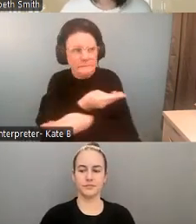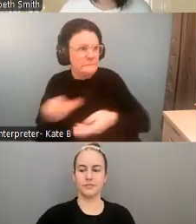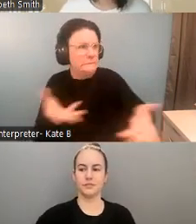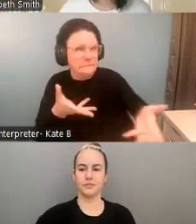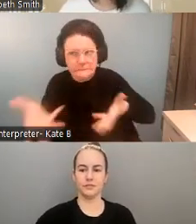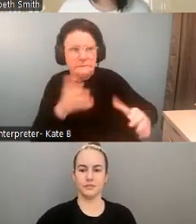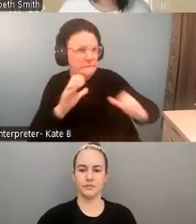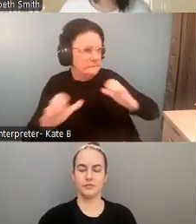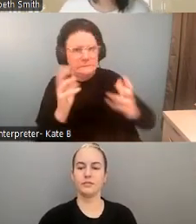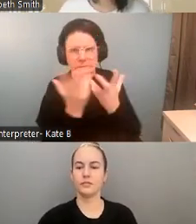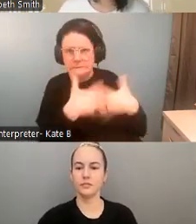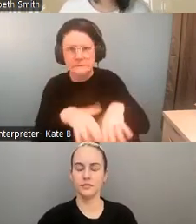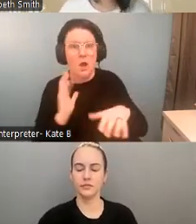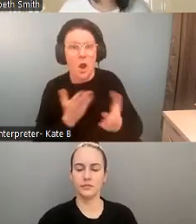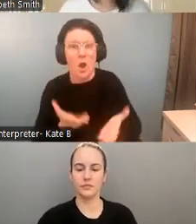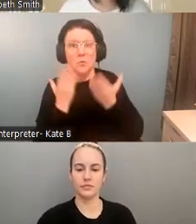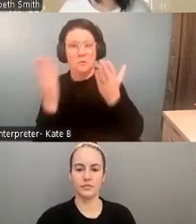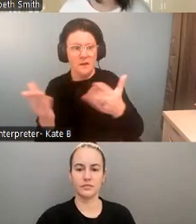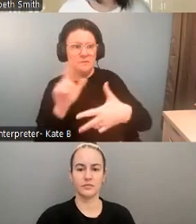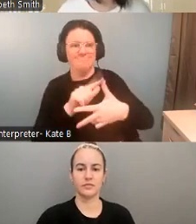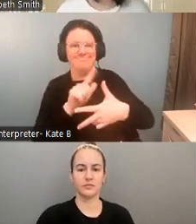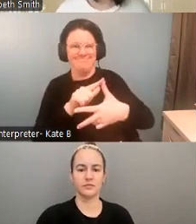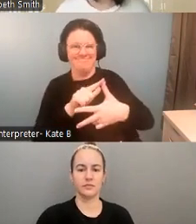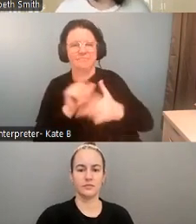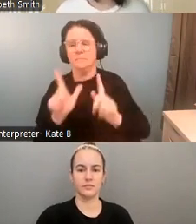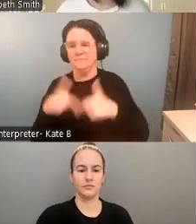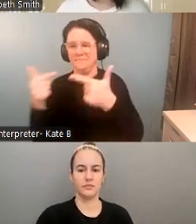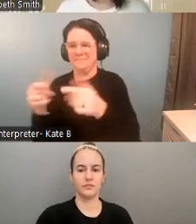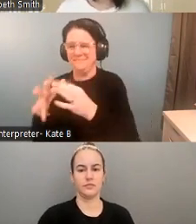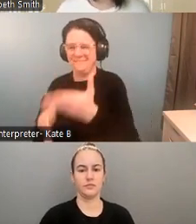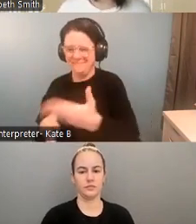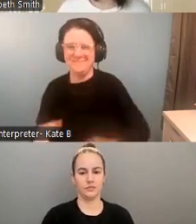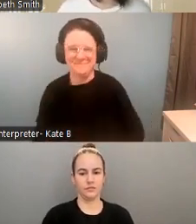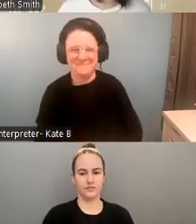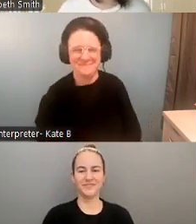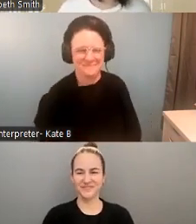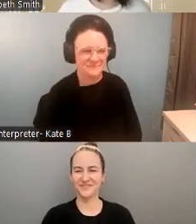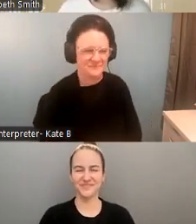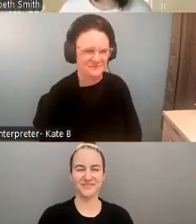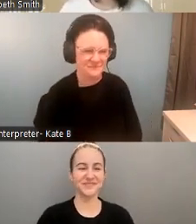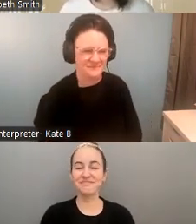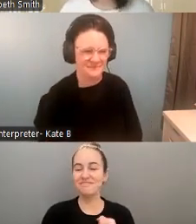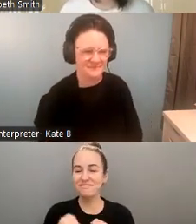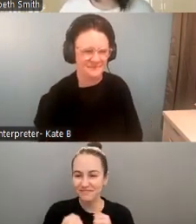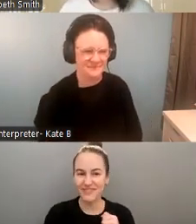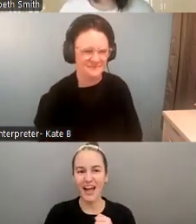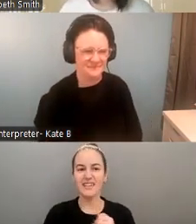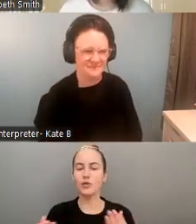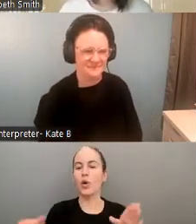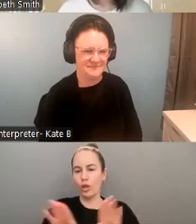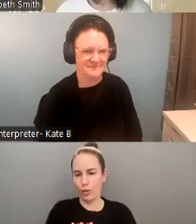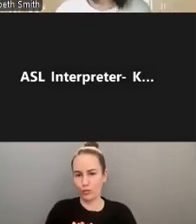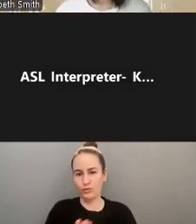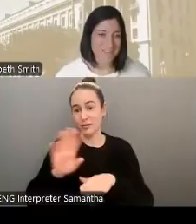we are issuing any recommendations in resolved status. And then finally, there's a closed status, which is what everybody loves